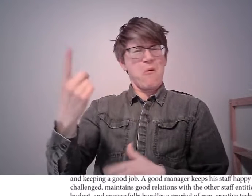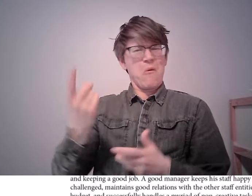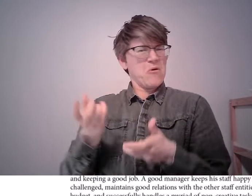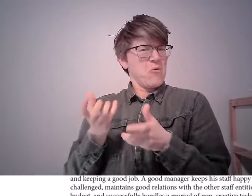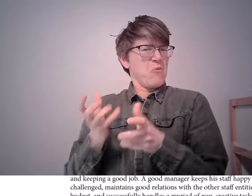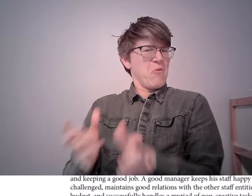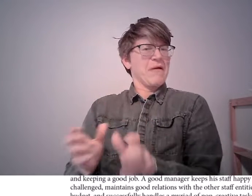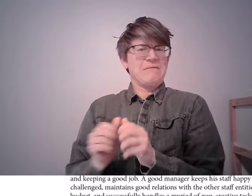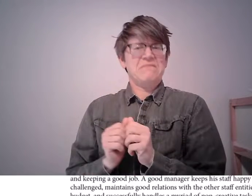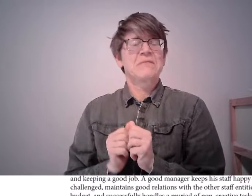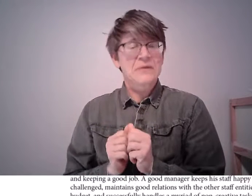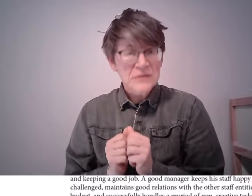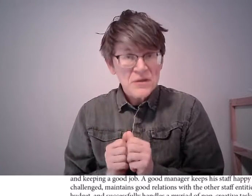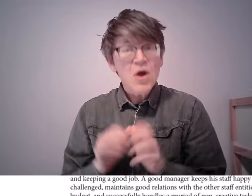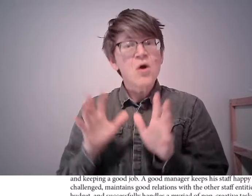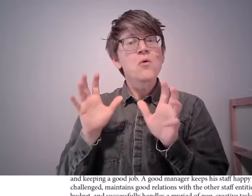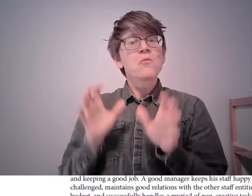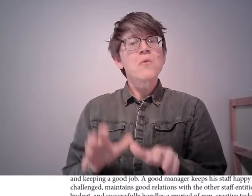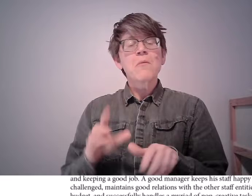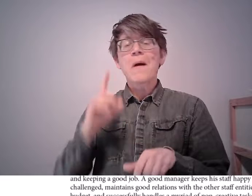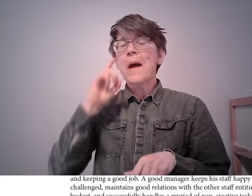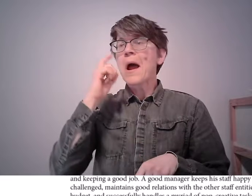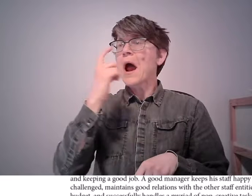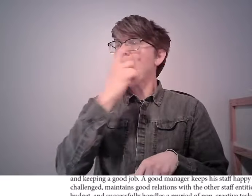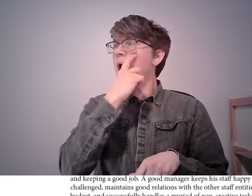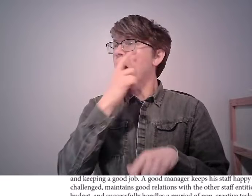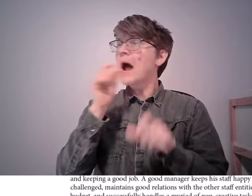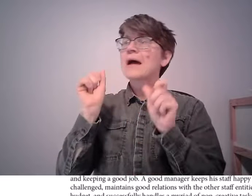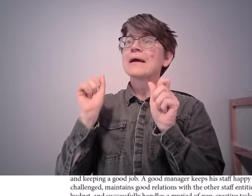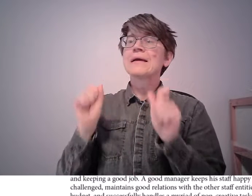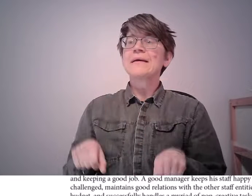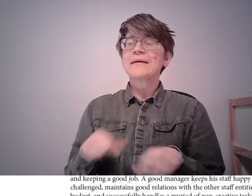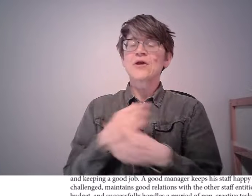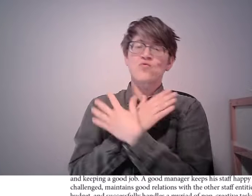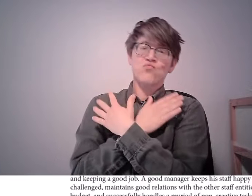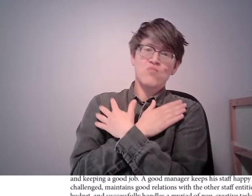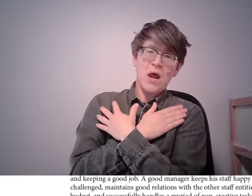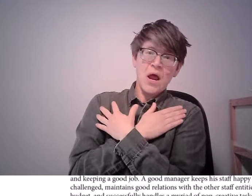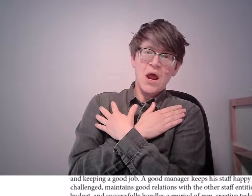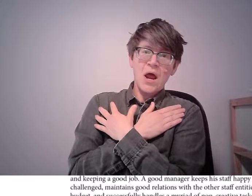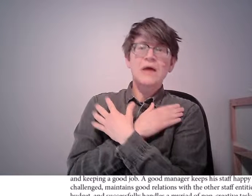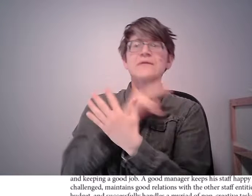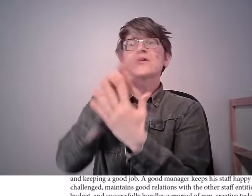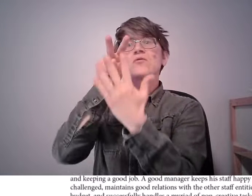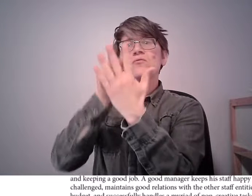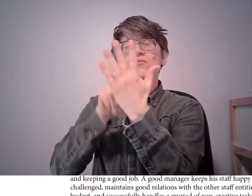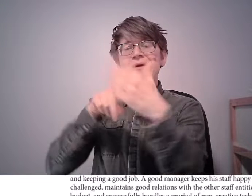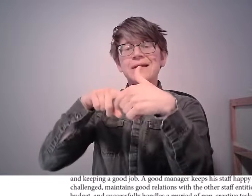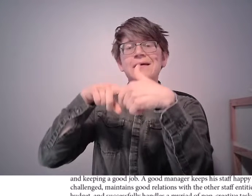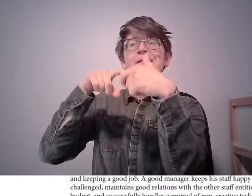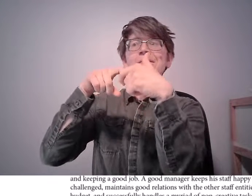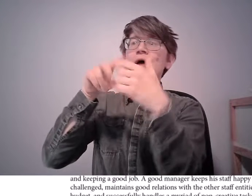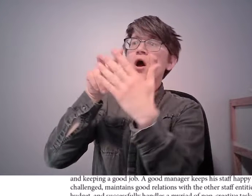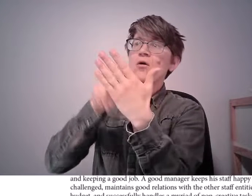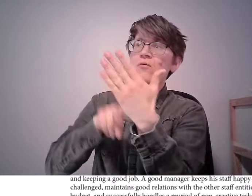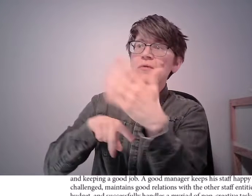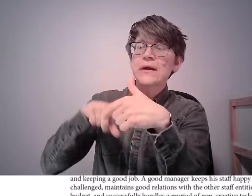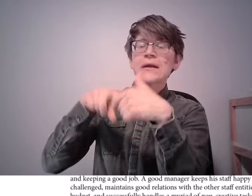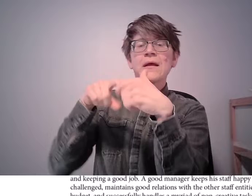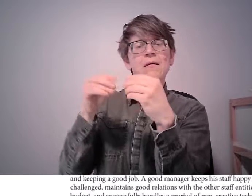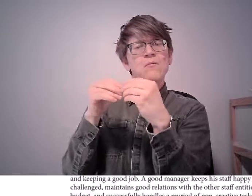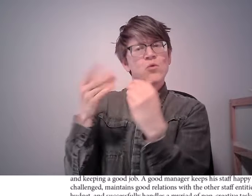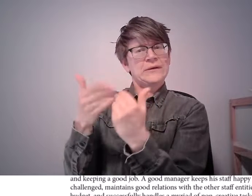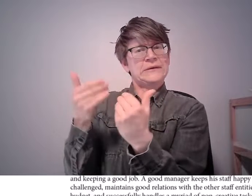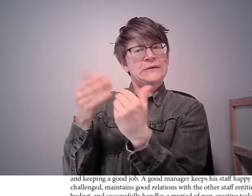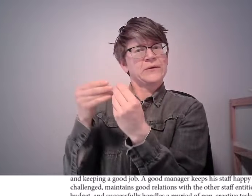visual relief, places where the eye can focus or even rest. Even small visual gestures can invite the reader